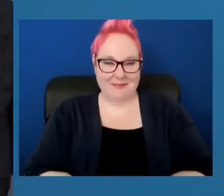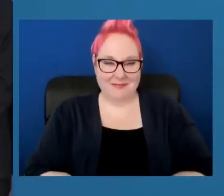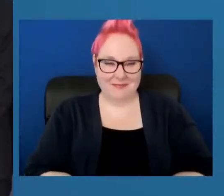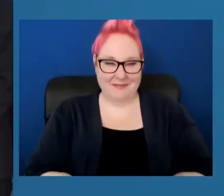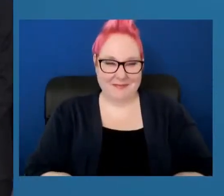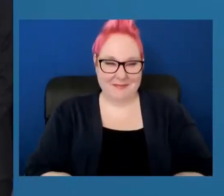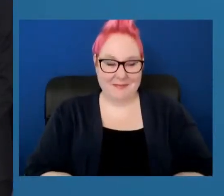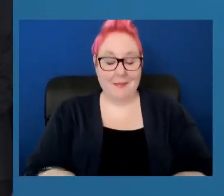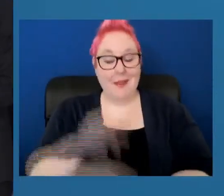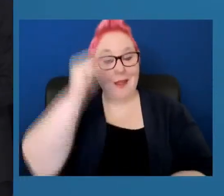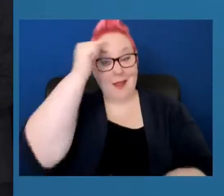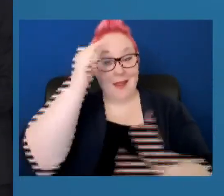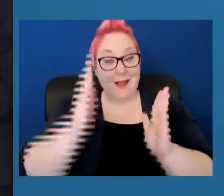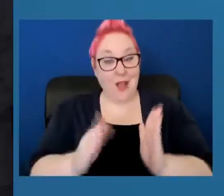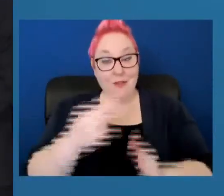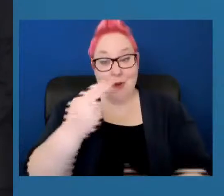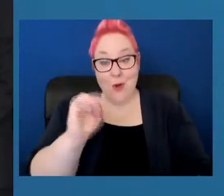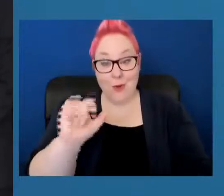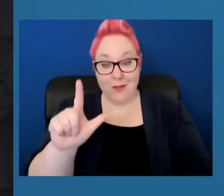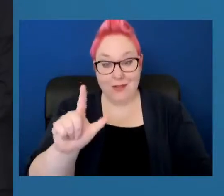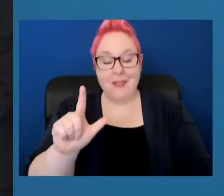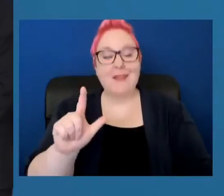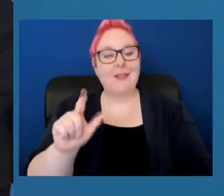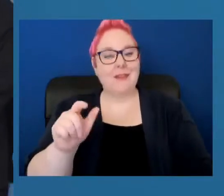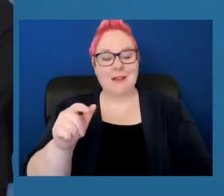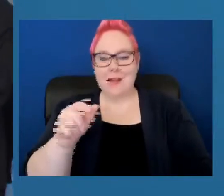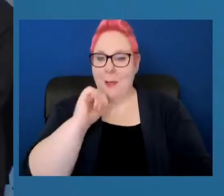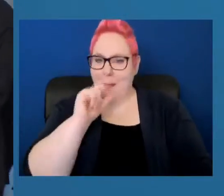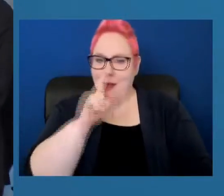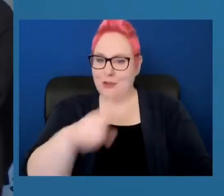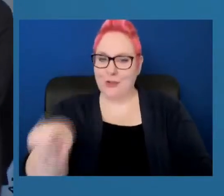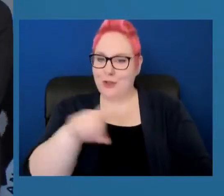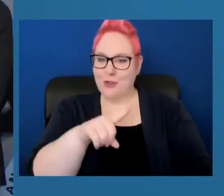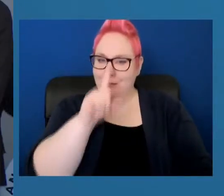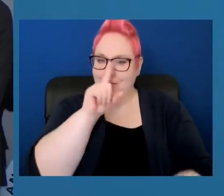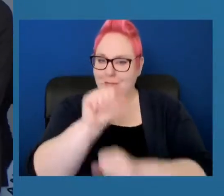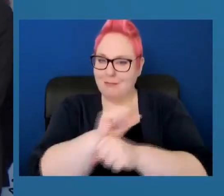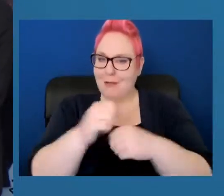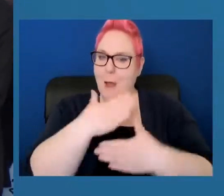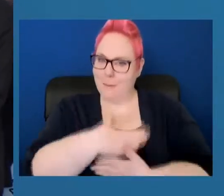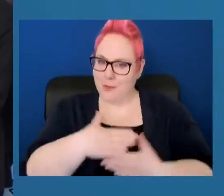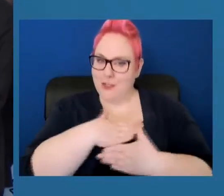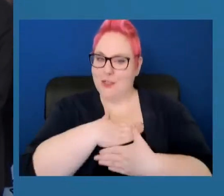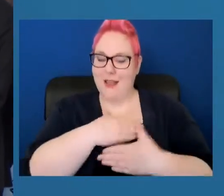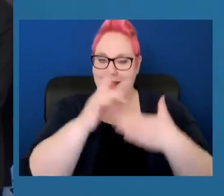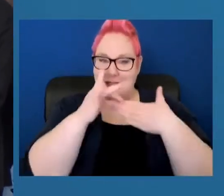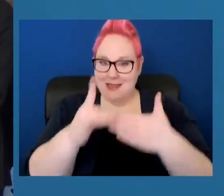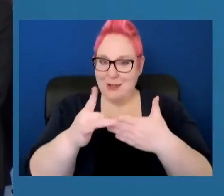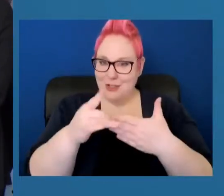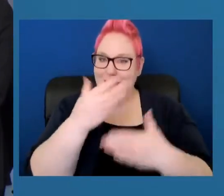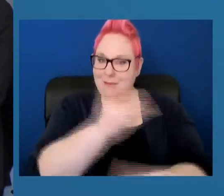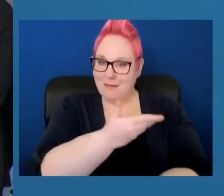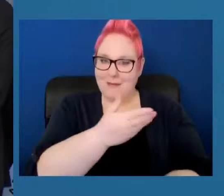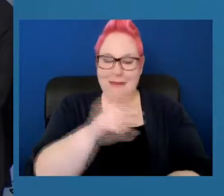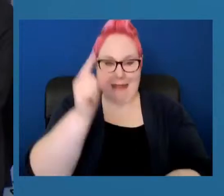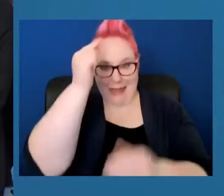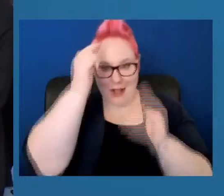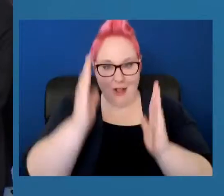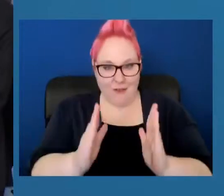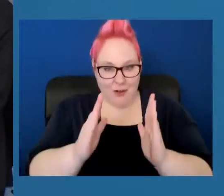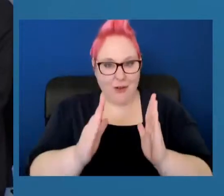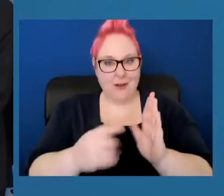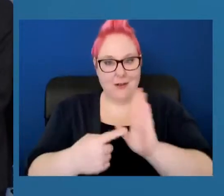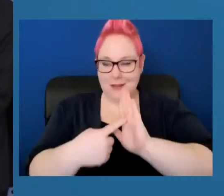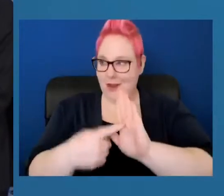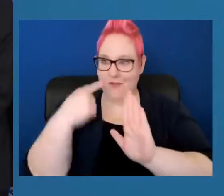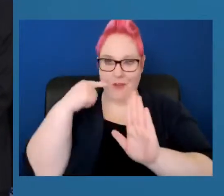Governor Hochul, you know, I'm not sure you all appreciate the leadership that the governor exhibited in making this